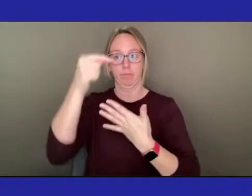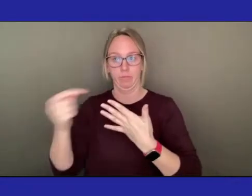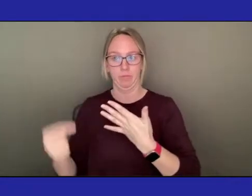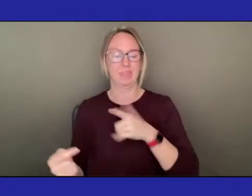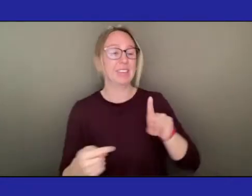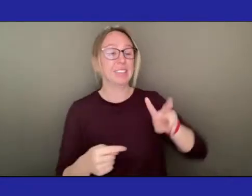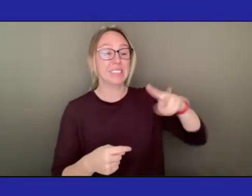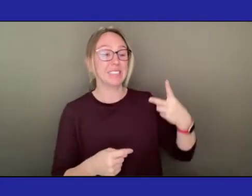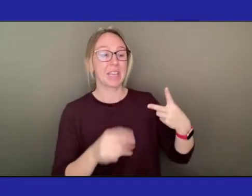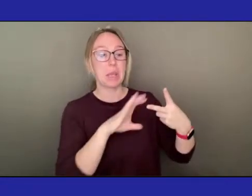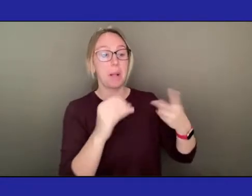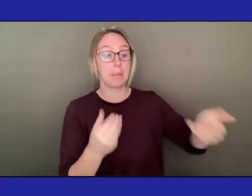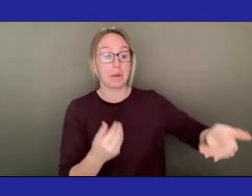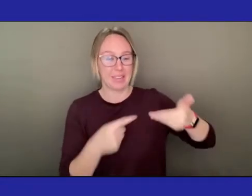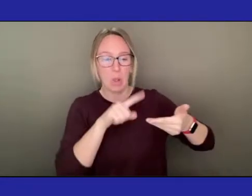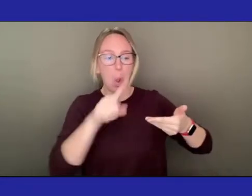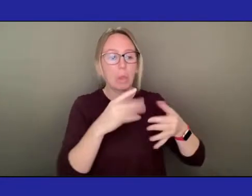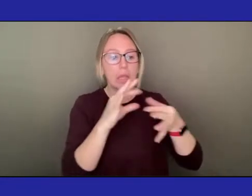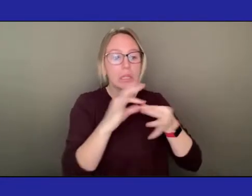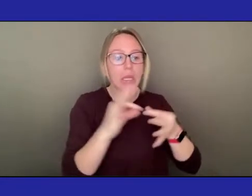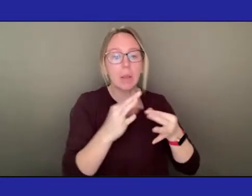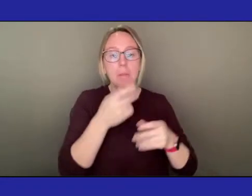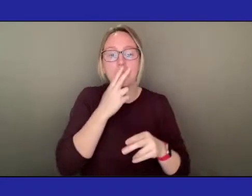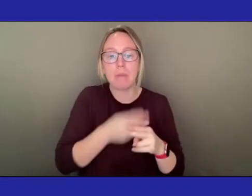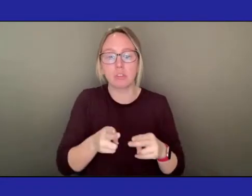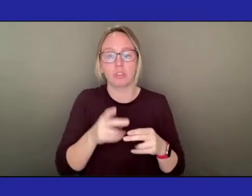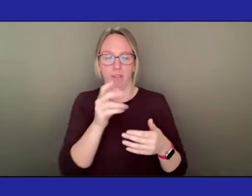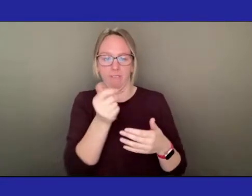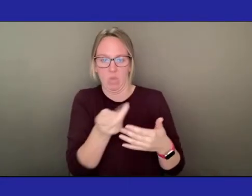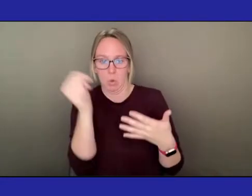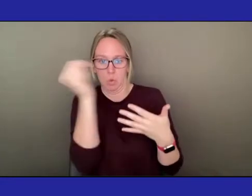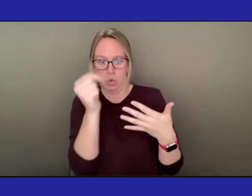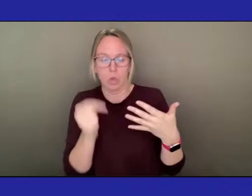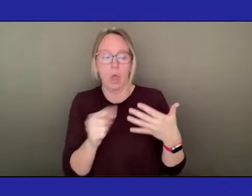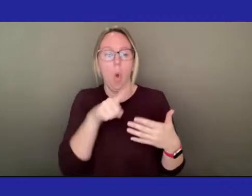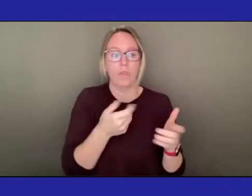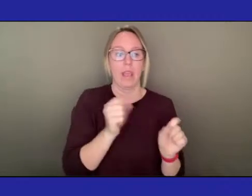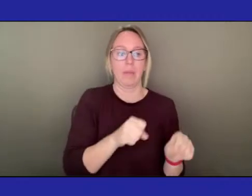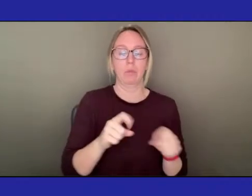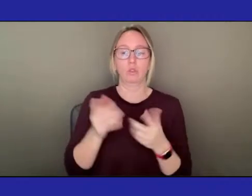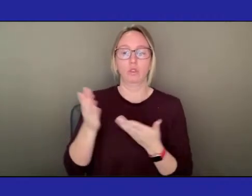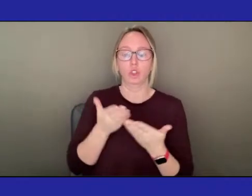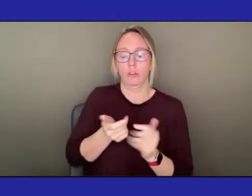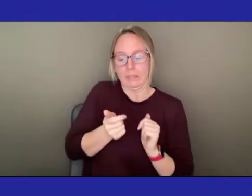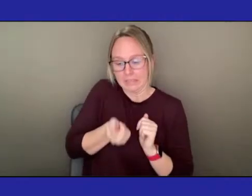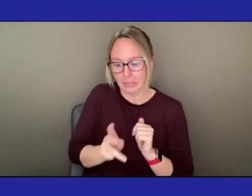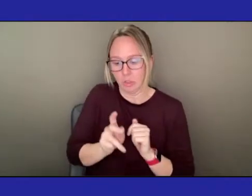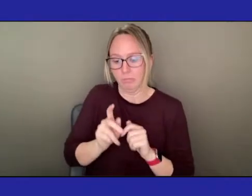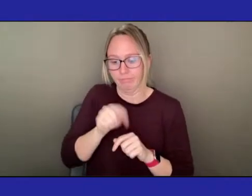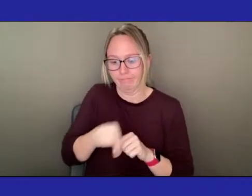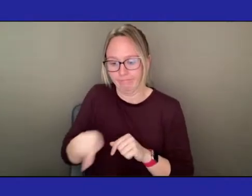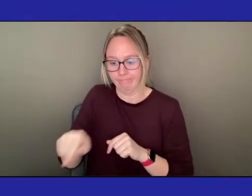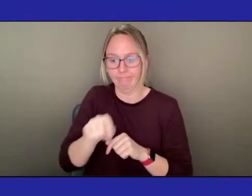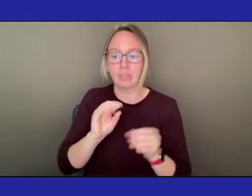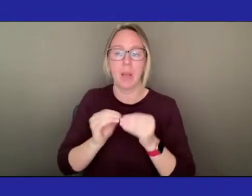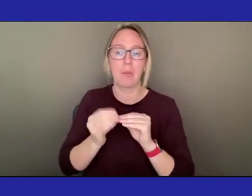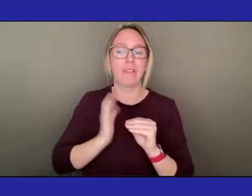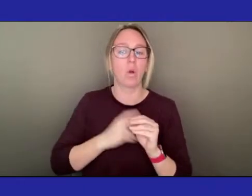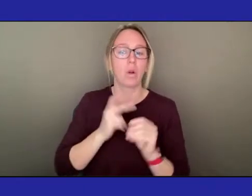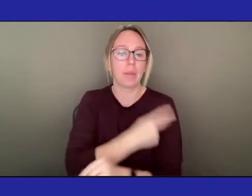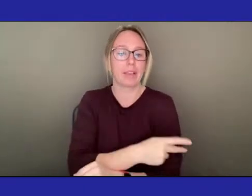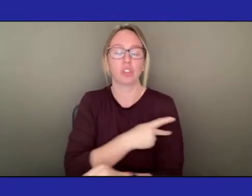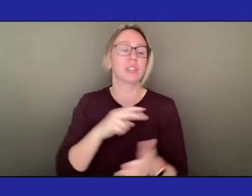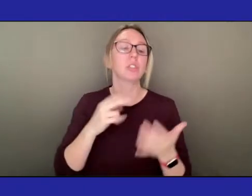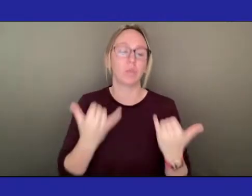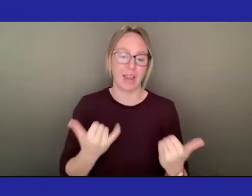and would only have been able to serve specific populations of our patients. Therefore, we are now seeking a sole source contract. I